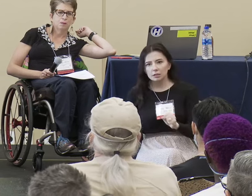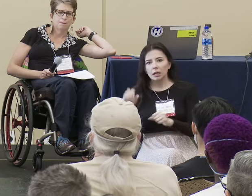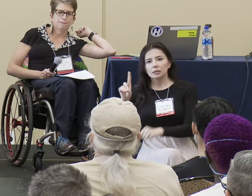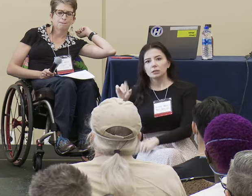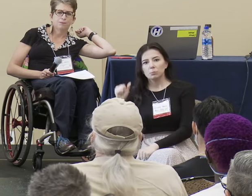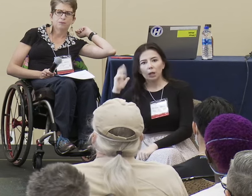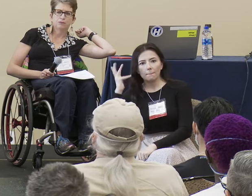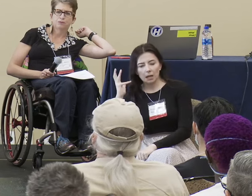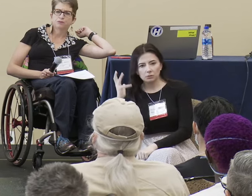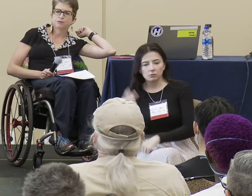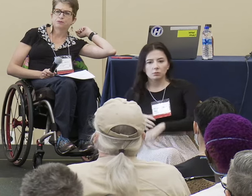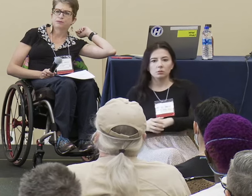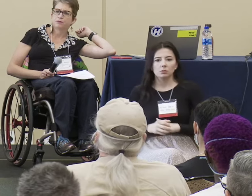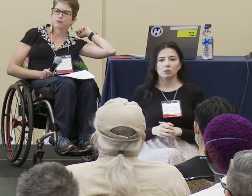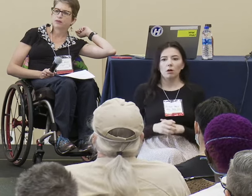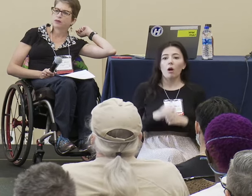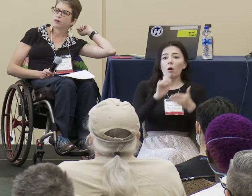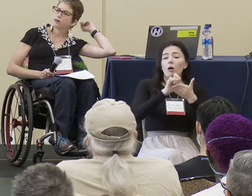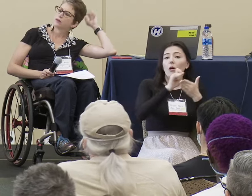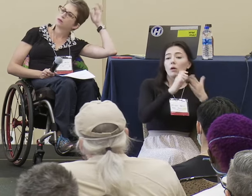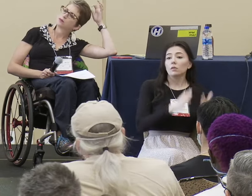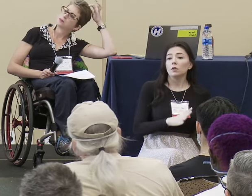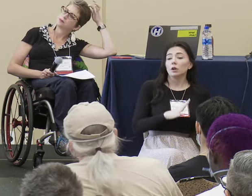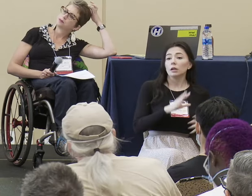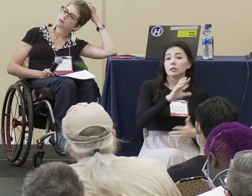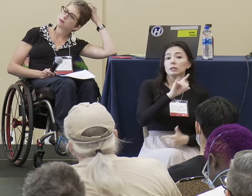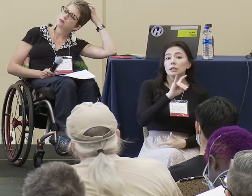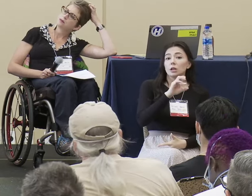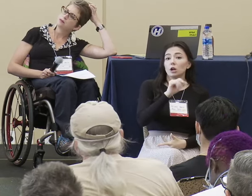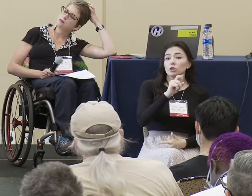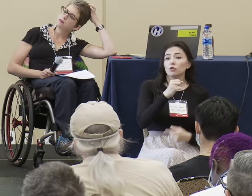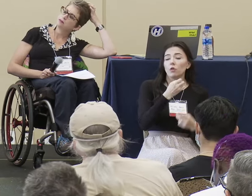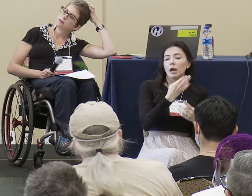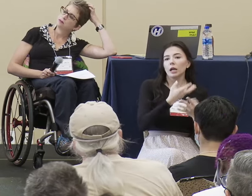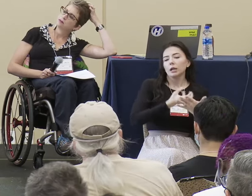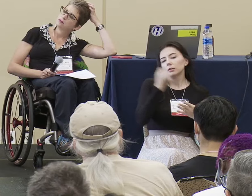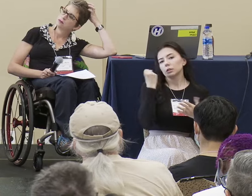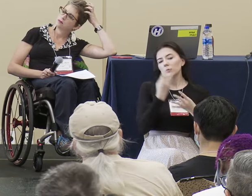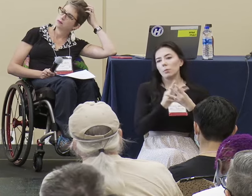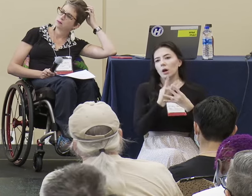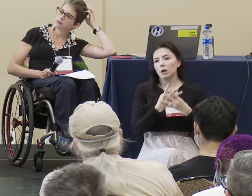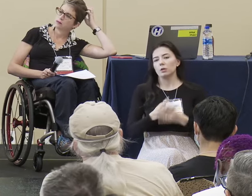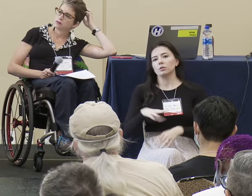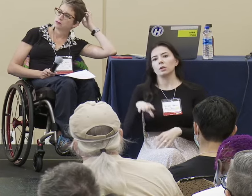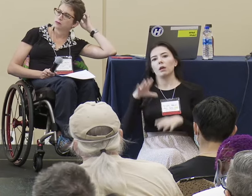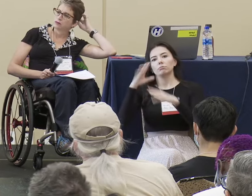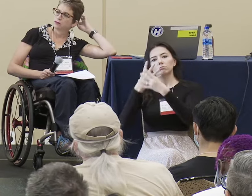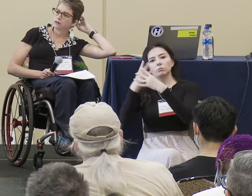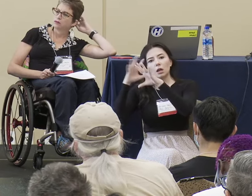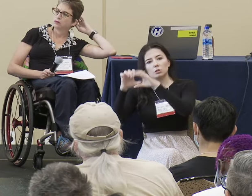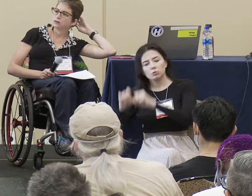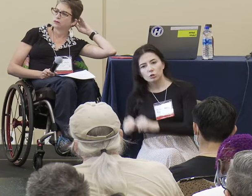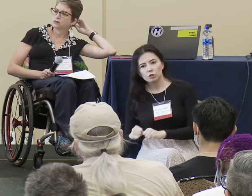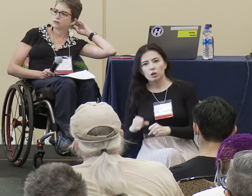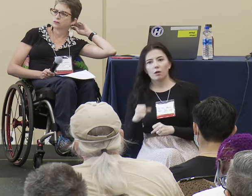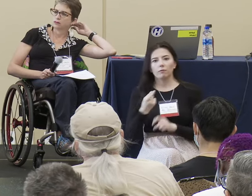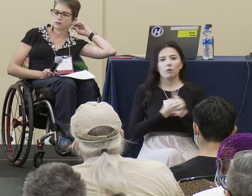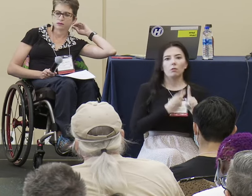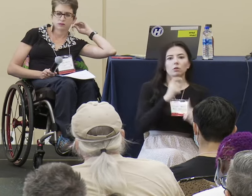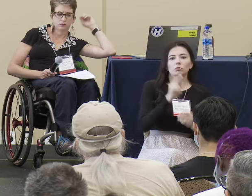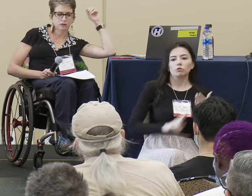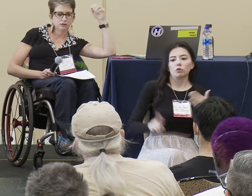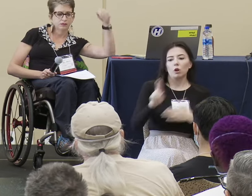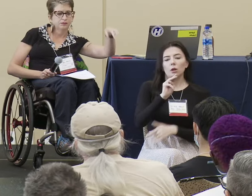madness. Author of Decarcerating Disability, Deinstitutionalization and Prison Abolition. This is from the University of